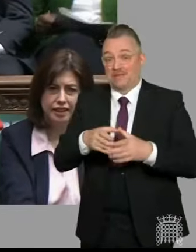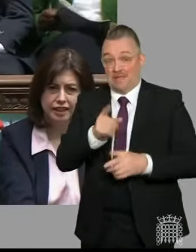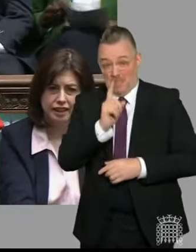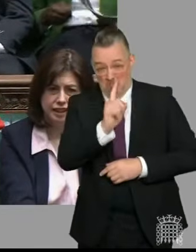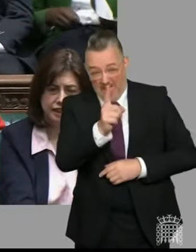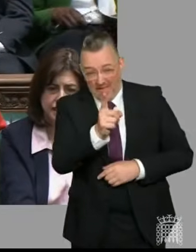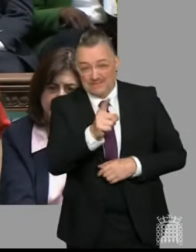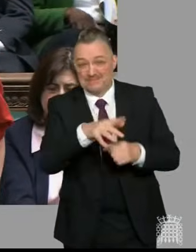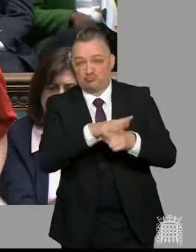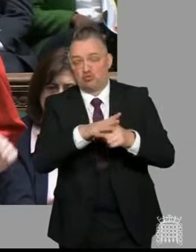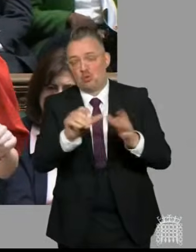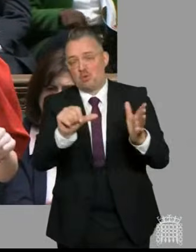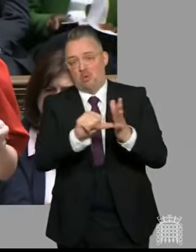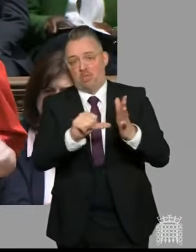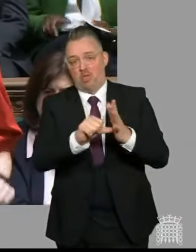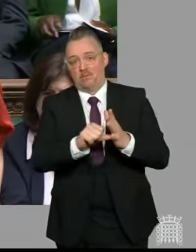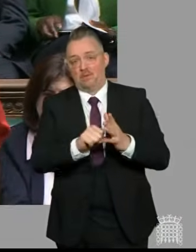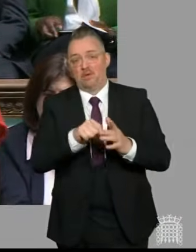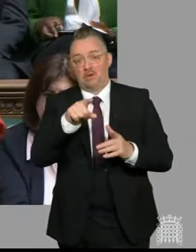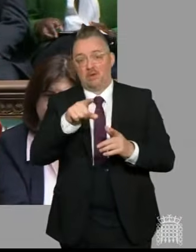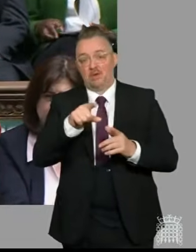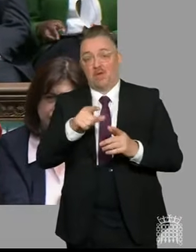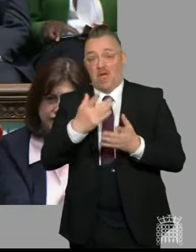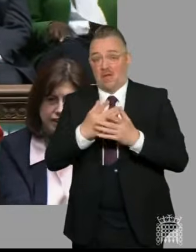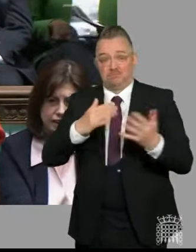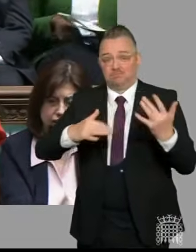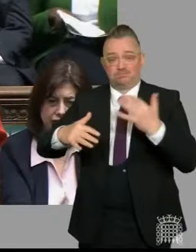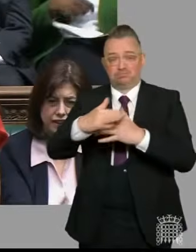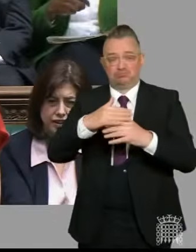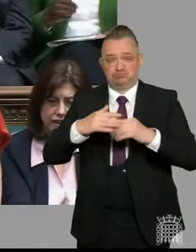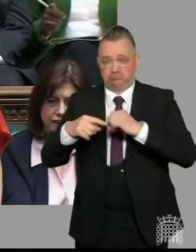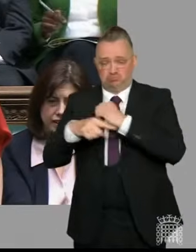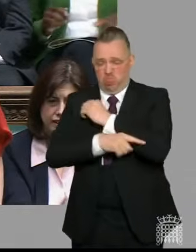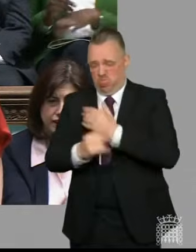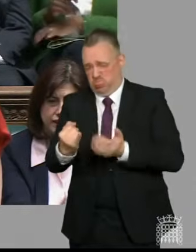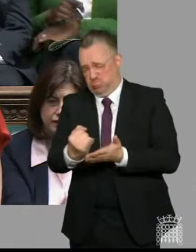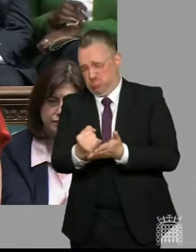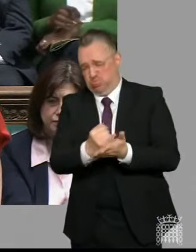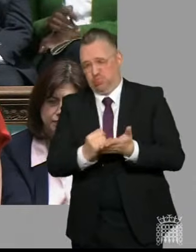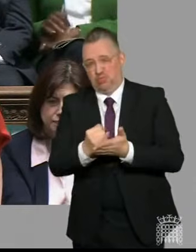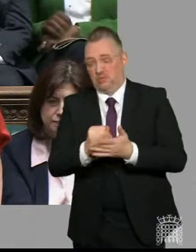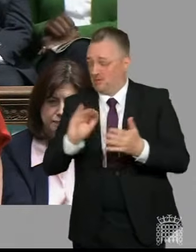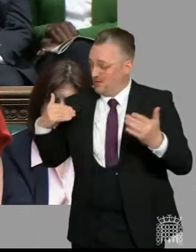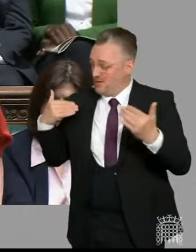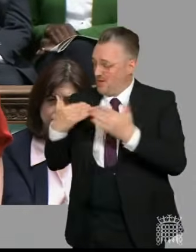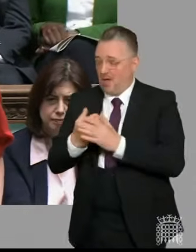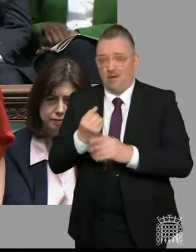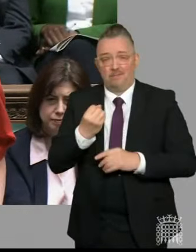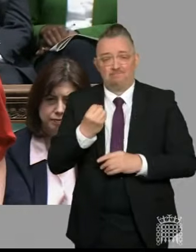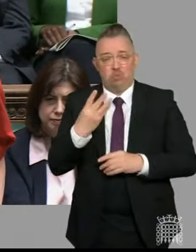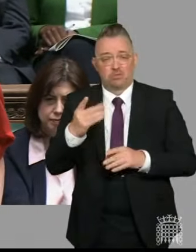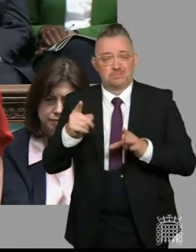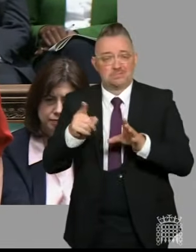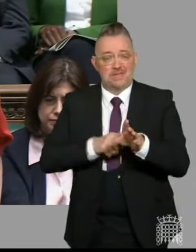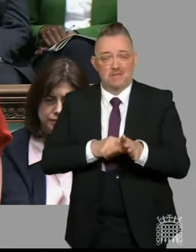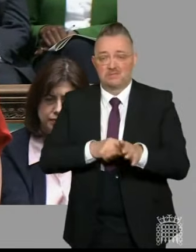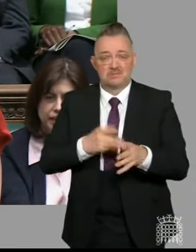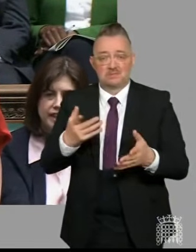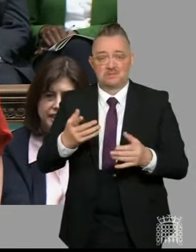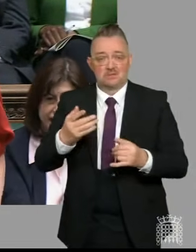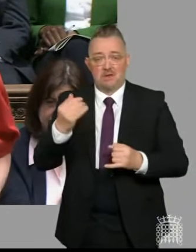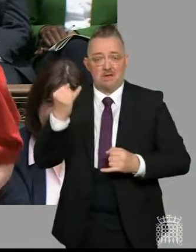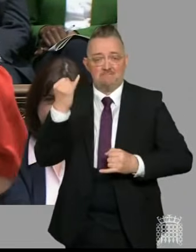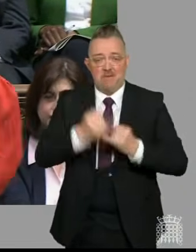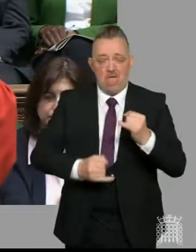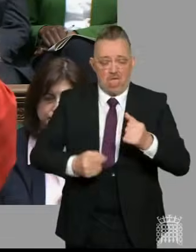of sewerage. After 14 years, they failed renters, they failed leaseholders, and they failed mortgage